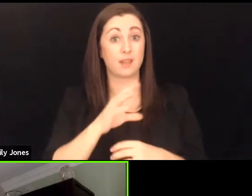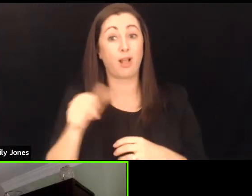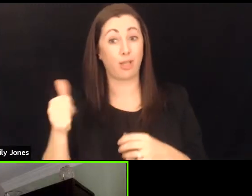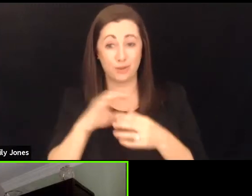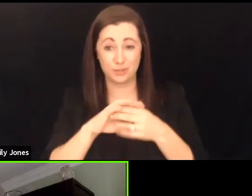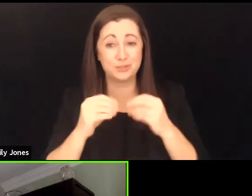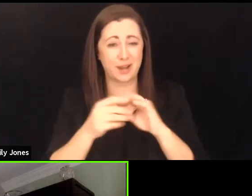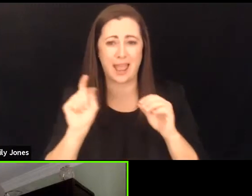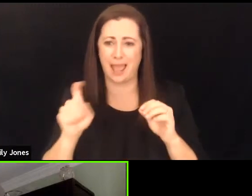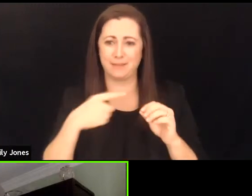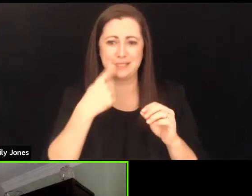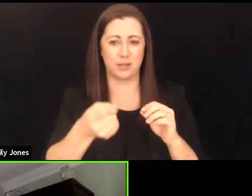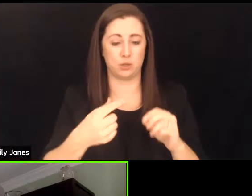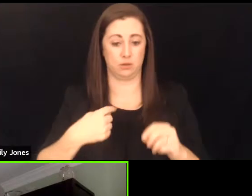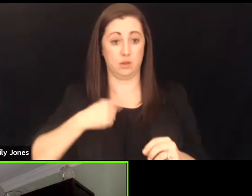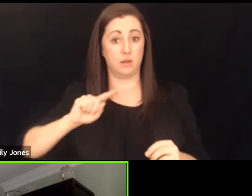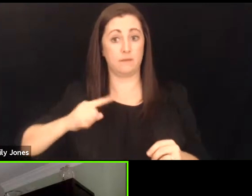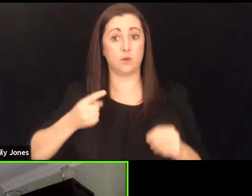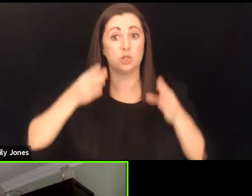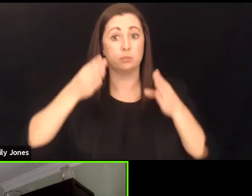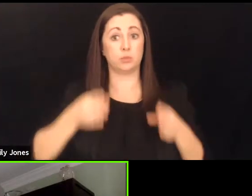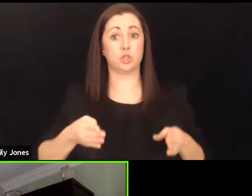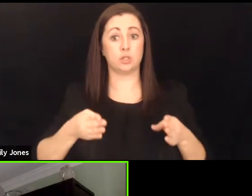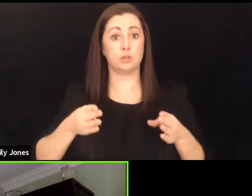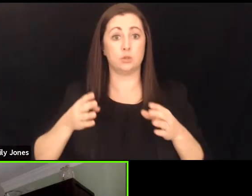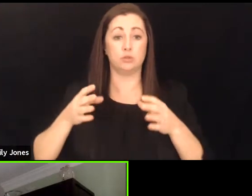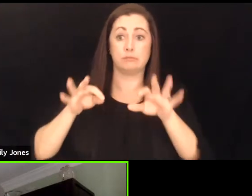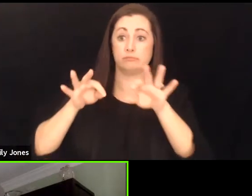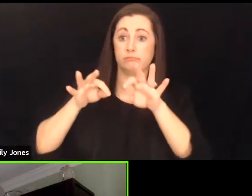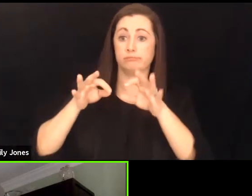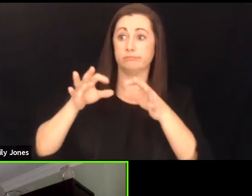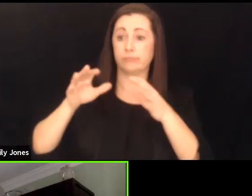I was not the first person to introduce the Americans with Disabilities Act.